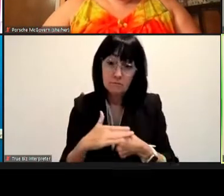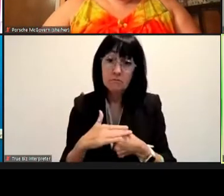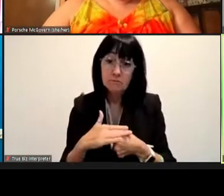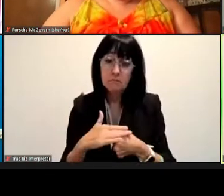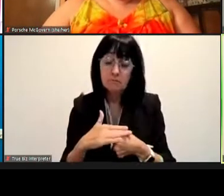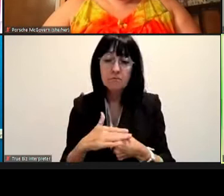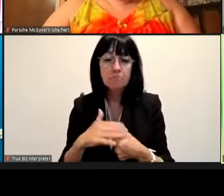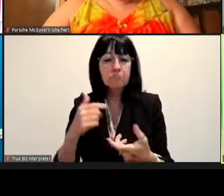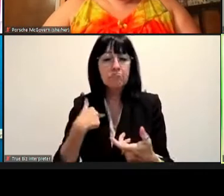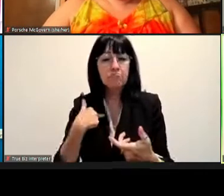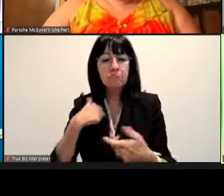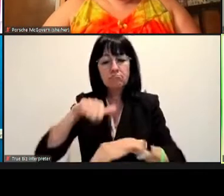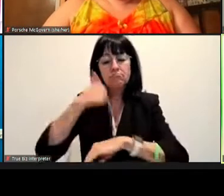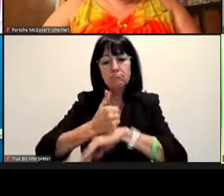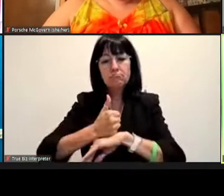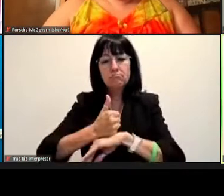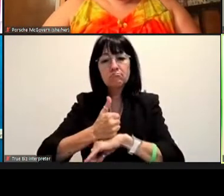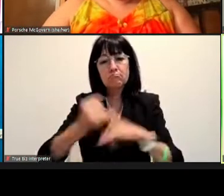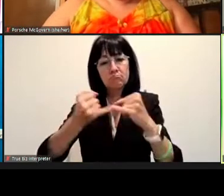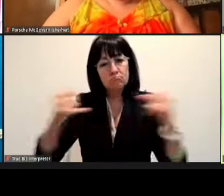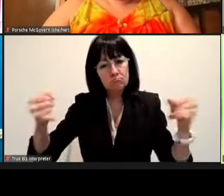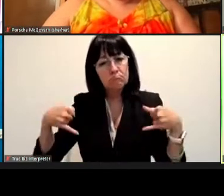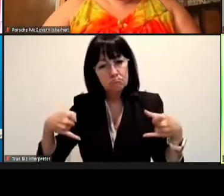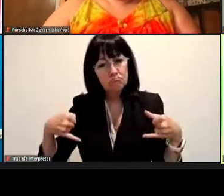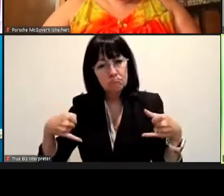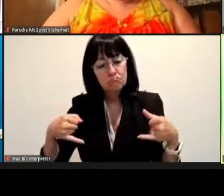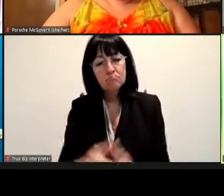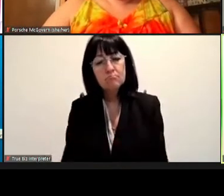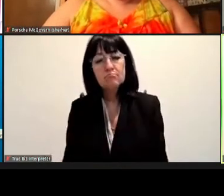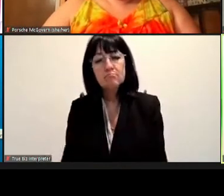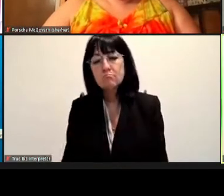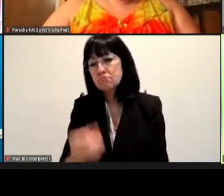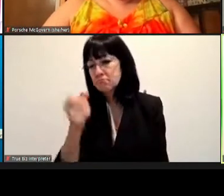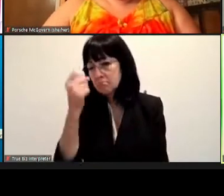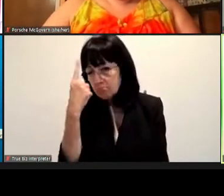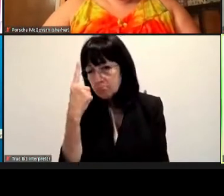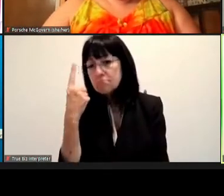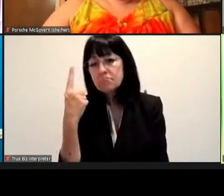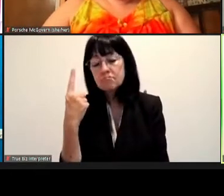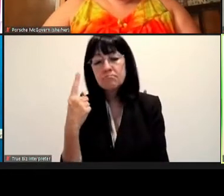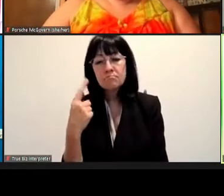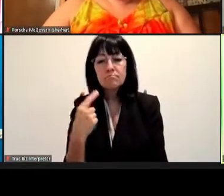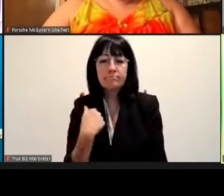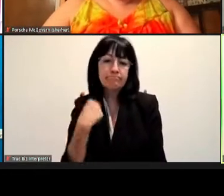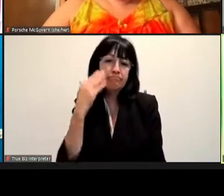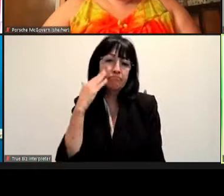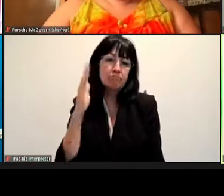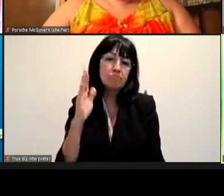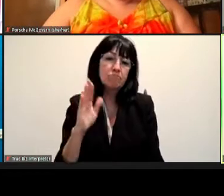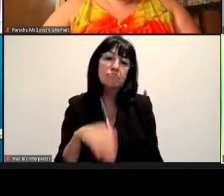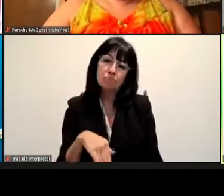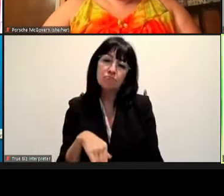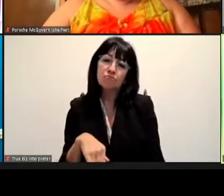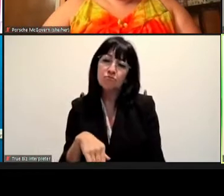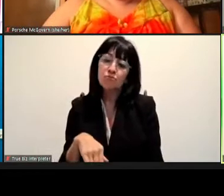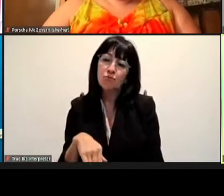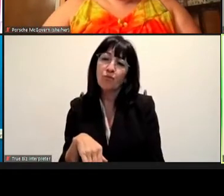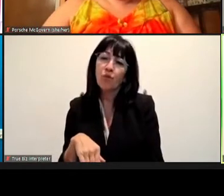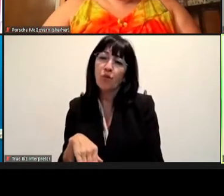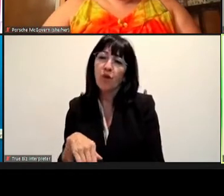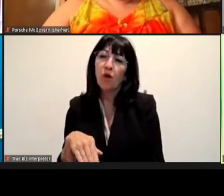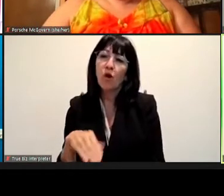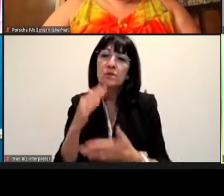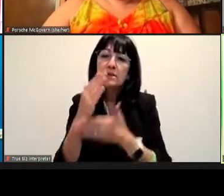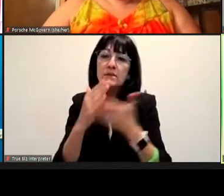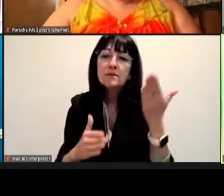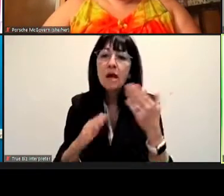like I will have to, and when it's, and it is, that bar gets lower every year, especially